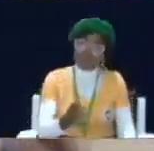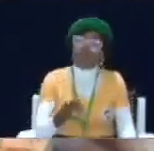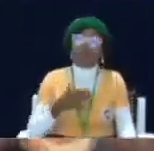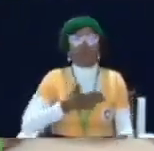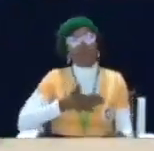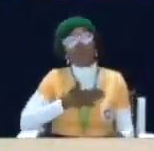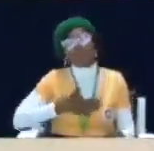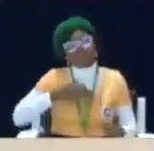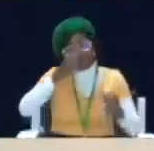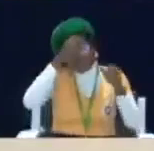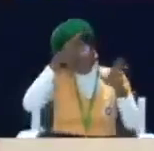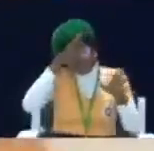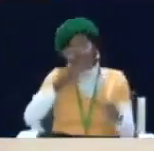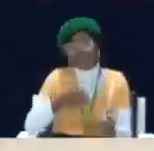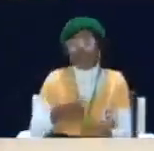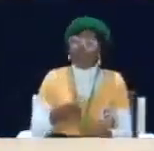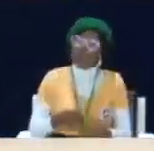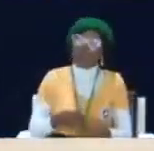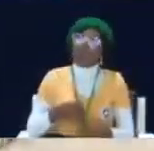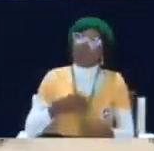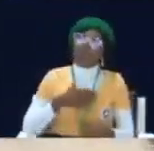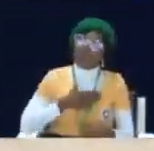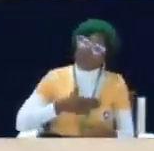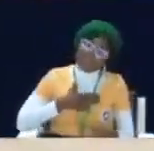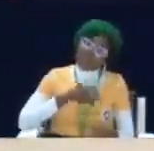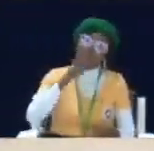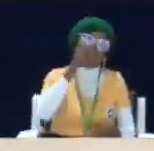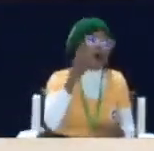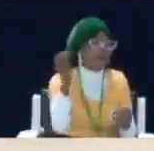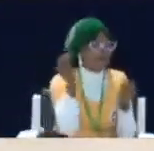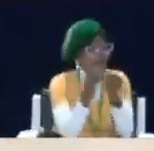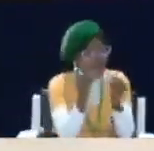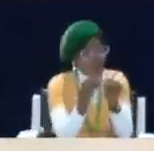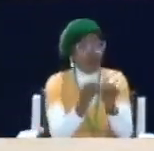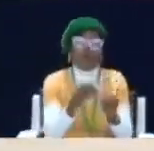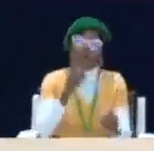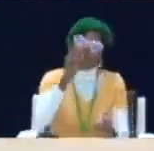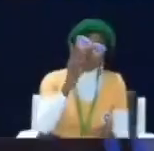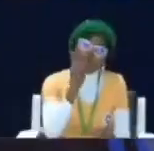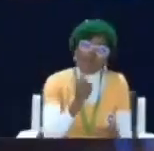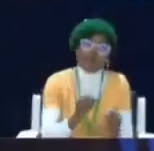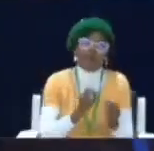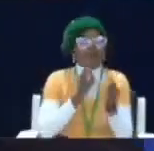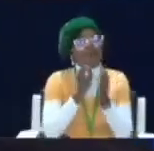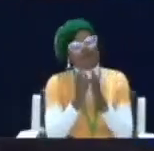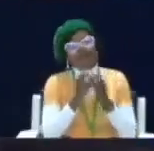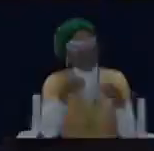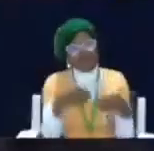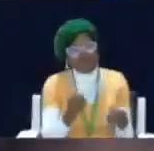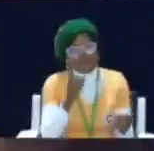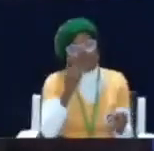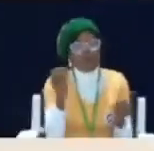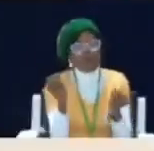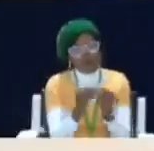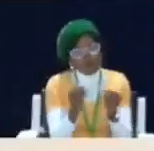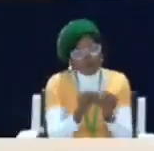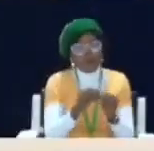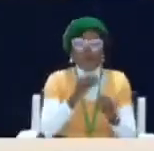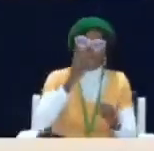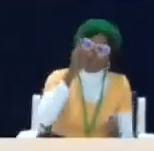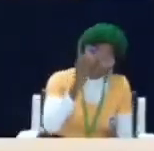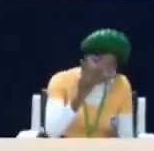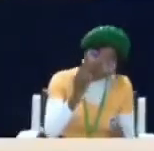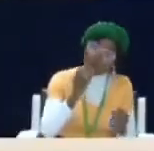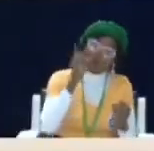please, Father. One more chance. And your fair, one more chance.